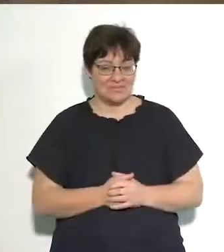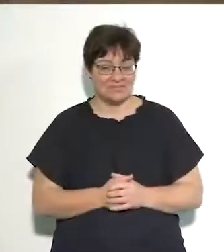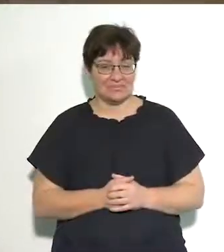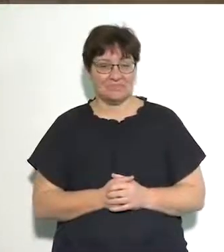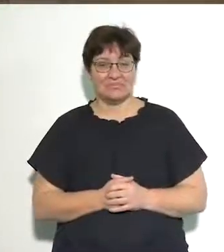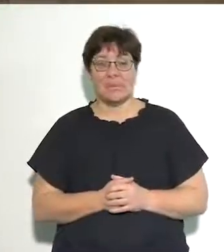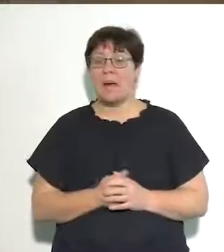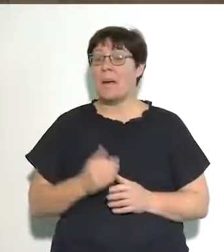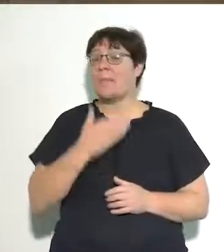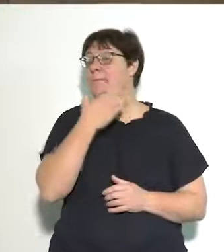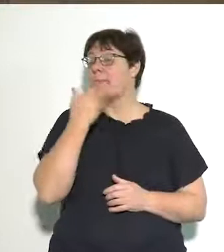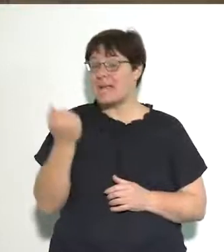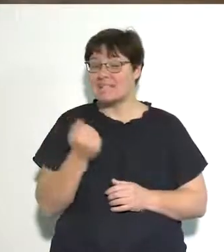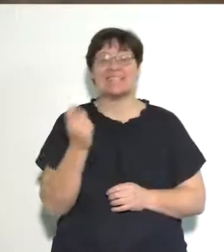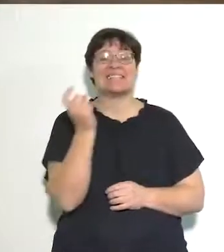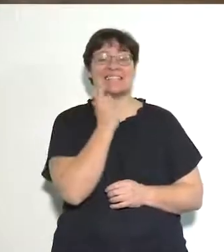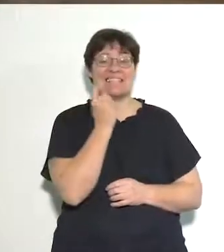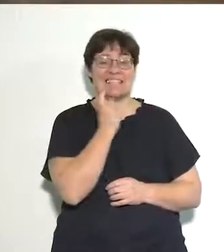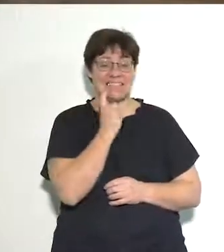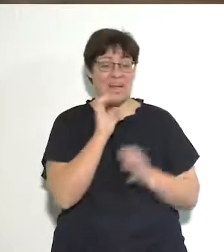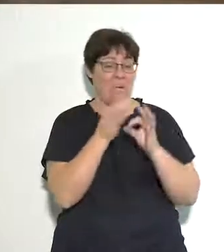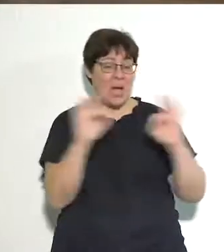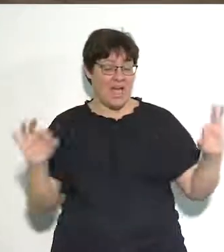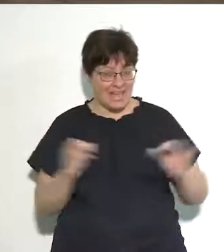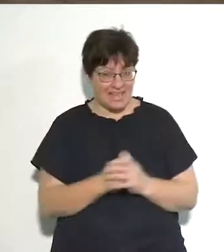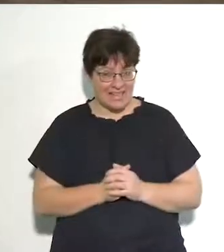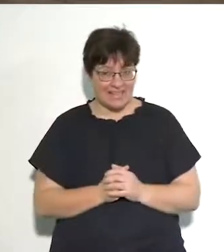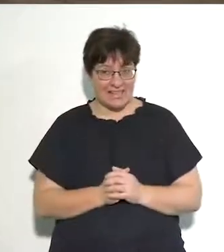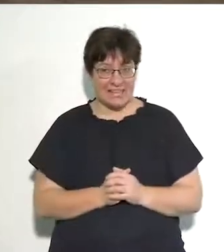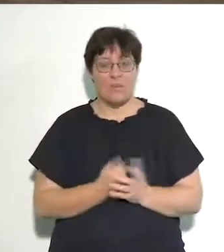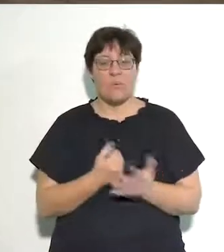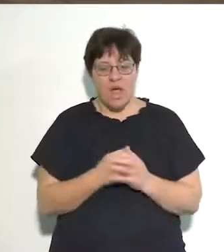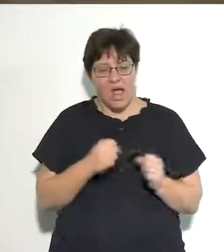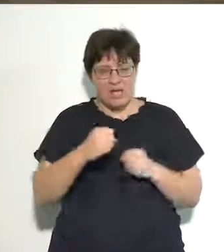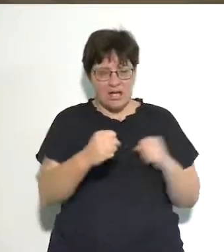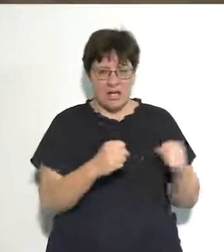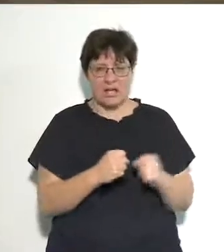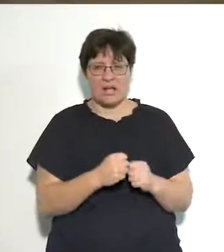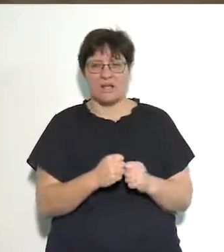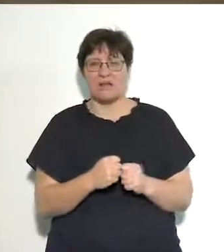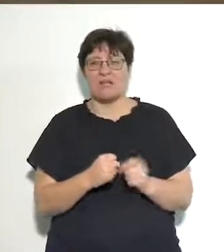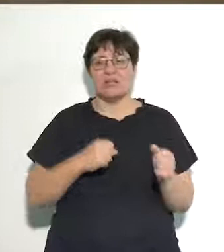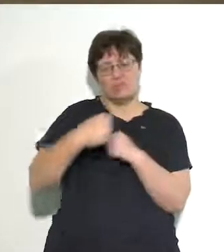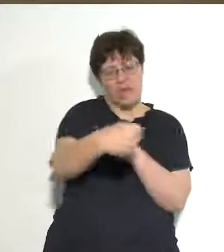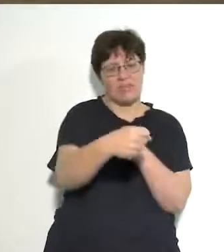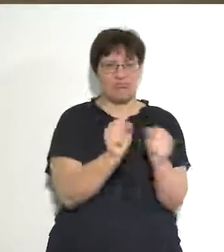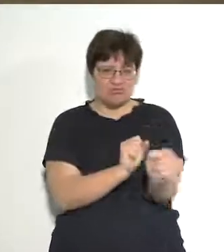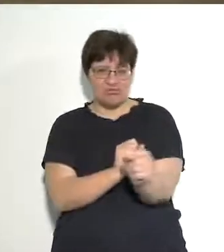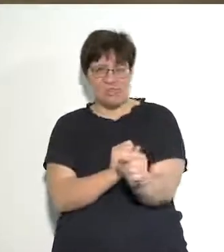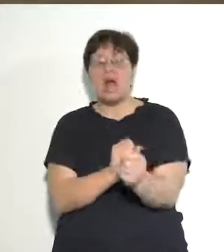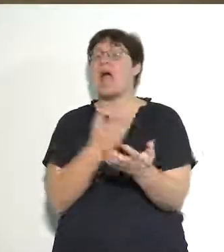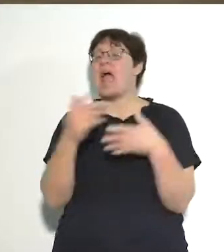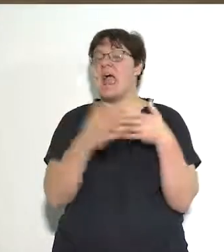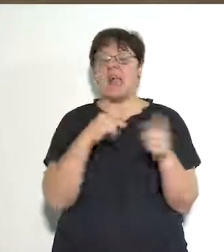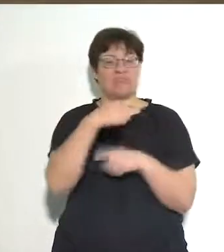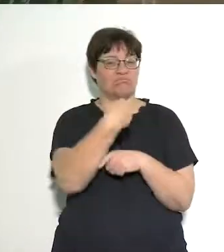hanger. The best coat hanger, I think, is the one with the wire, that one that we can swap and